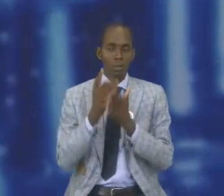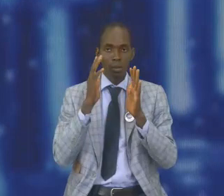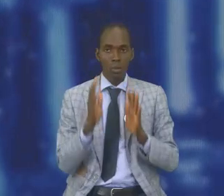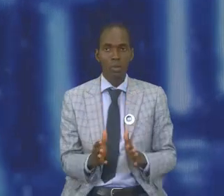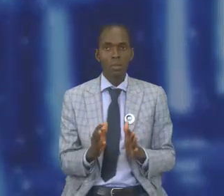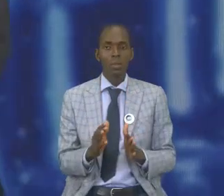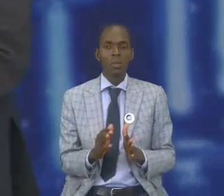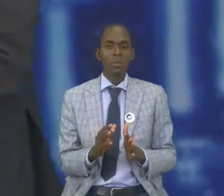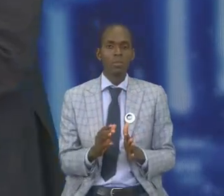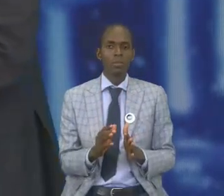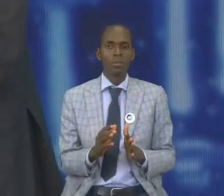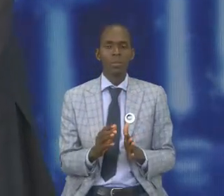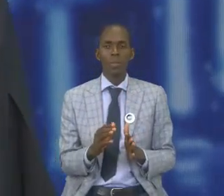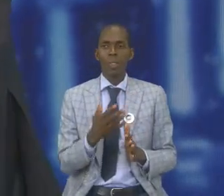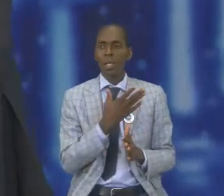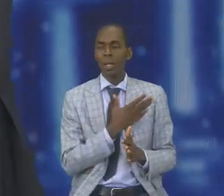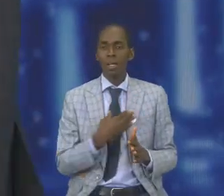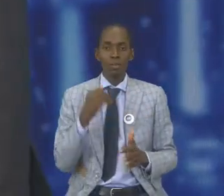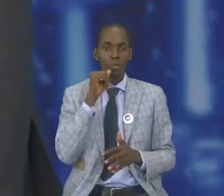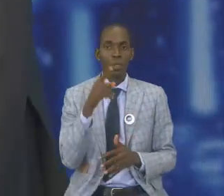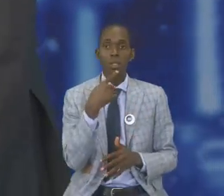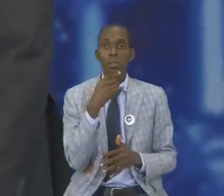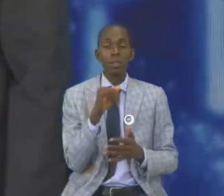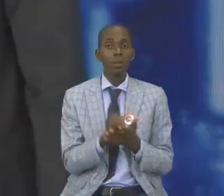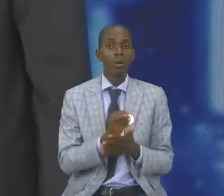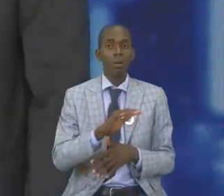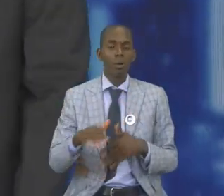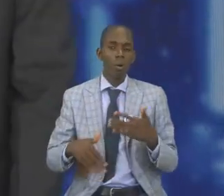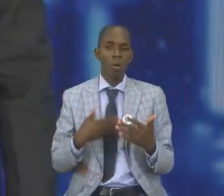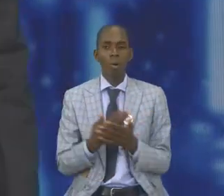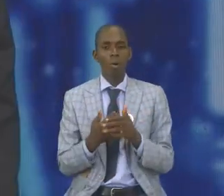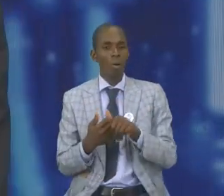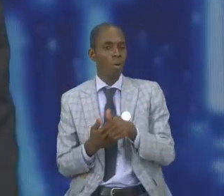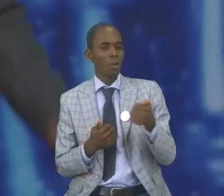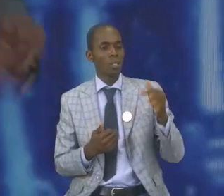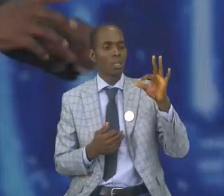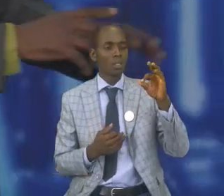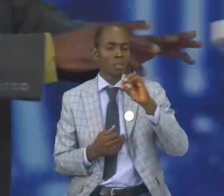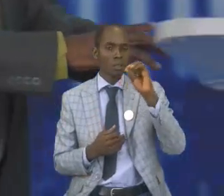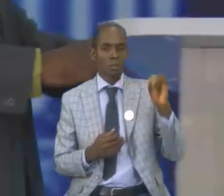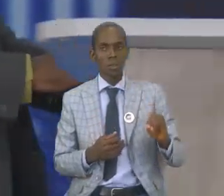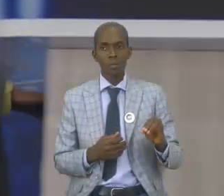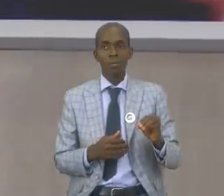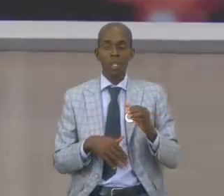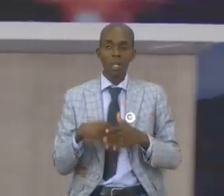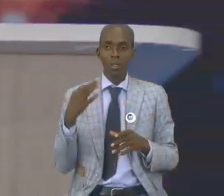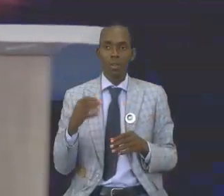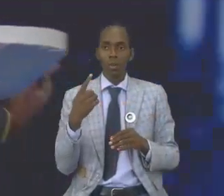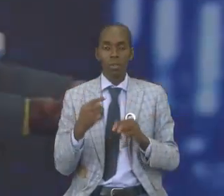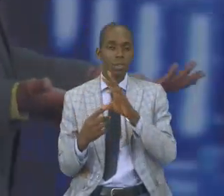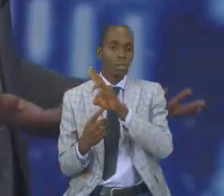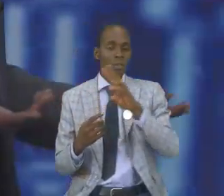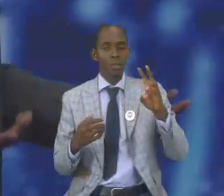her country. And then she said, all the other 90%, out of the